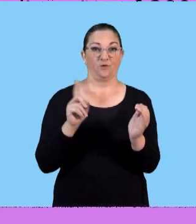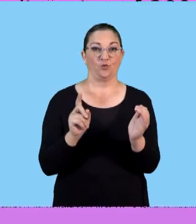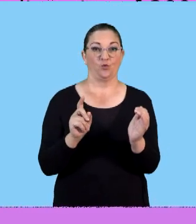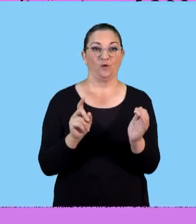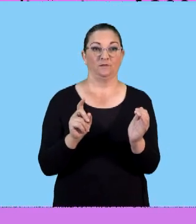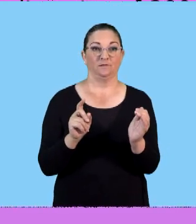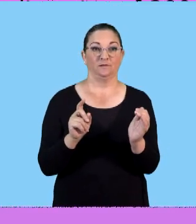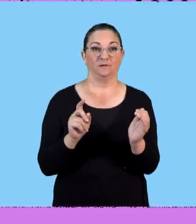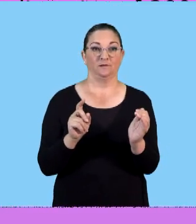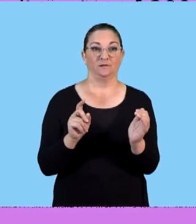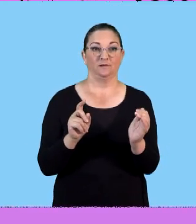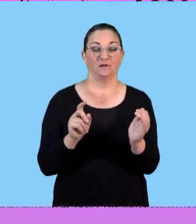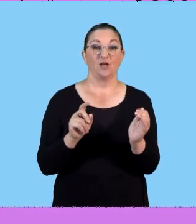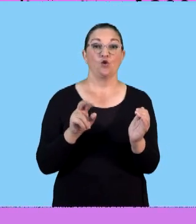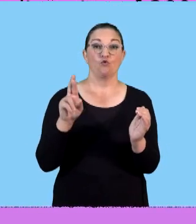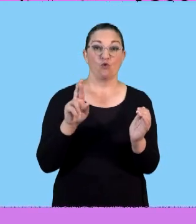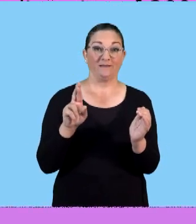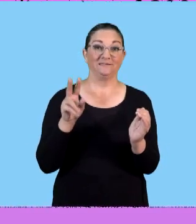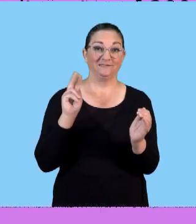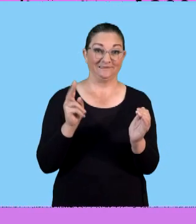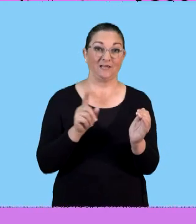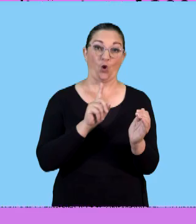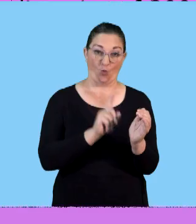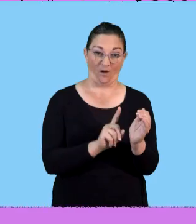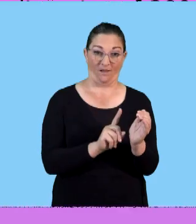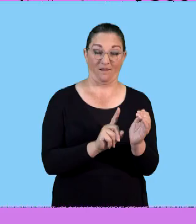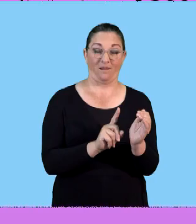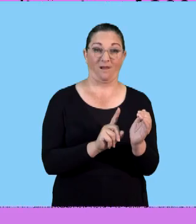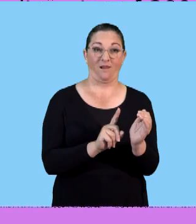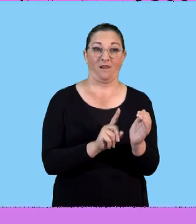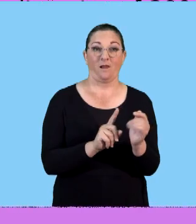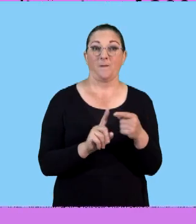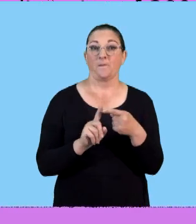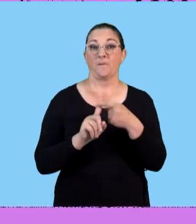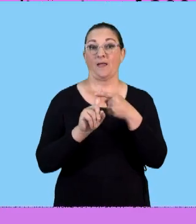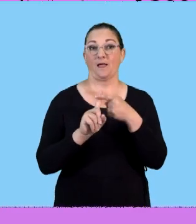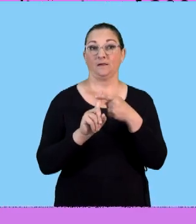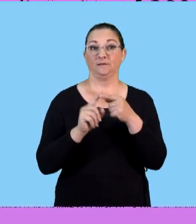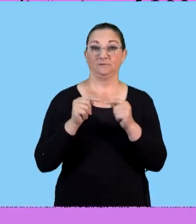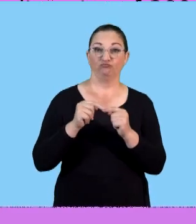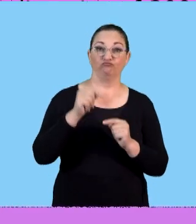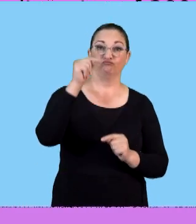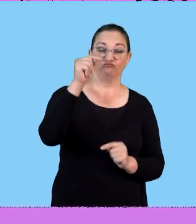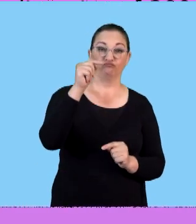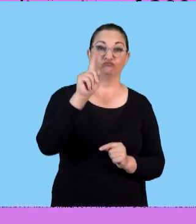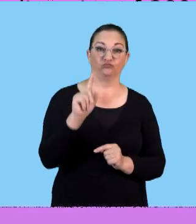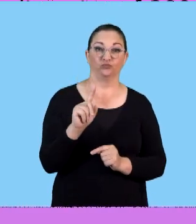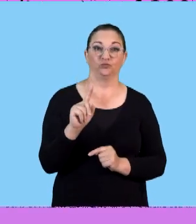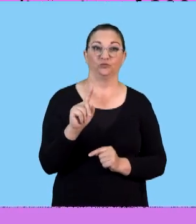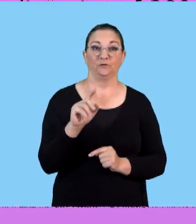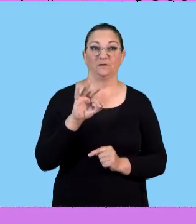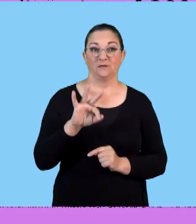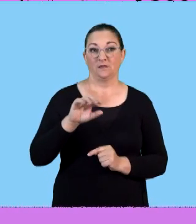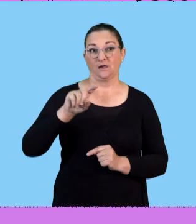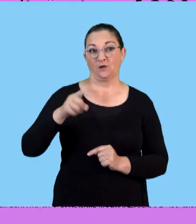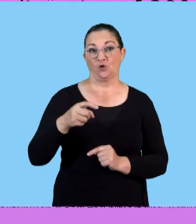in bracket, right, is what? My radius again, which is 1 meter, plus the length. What is the length? The